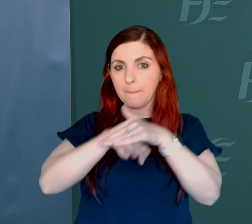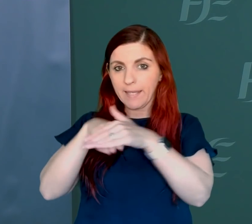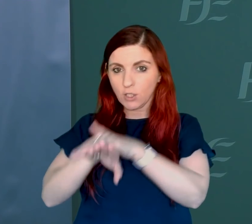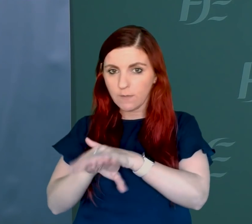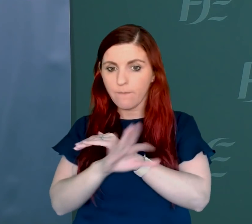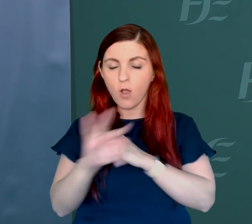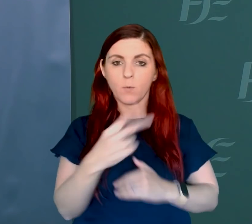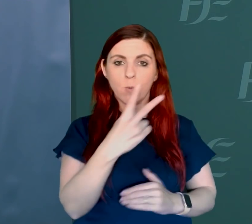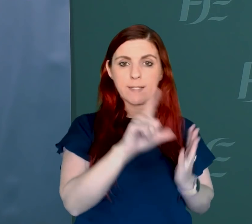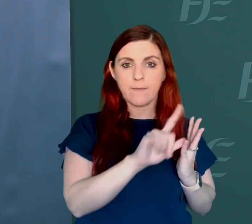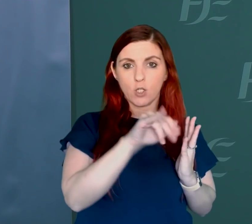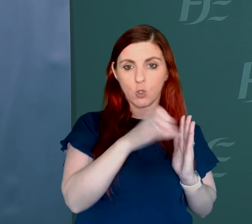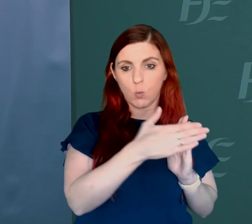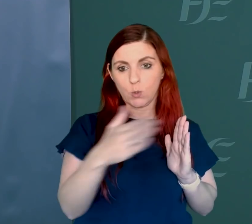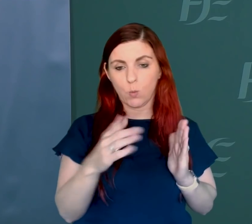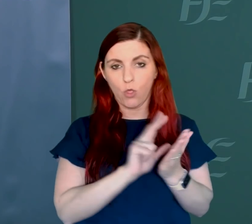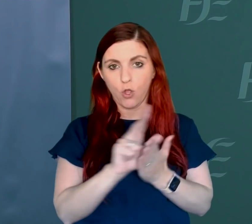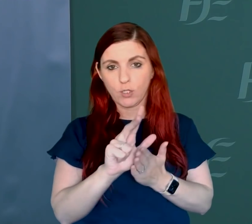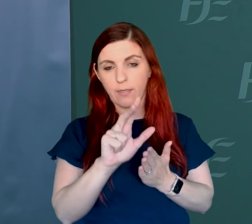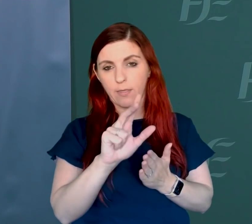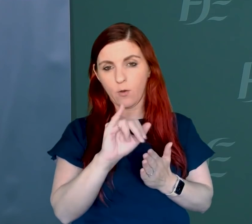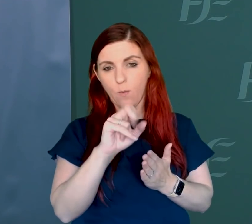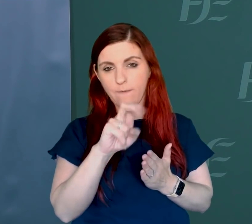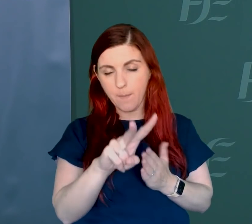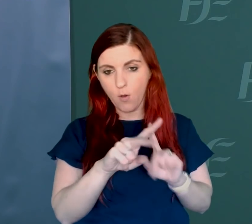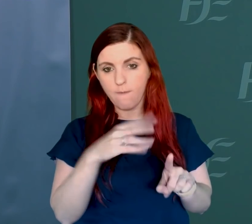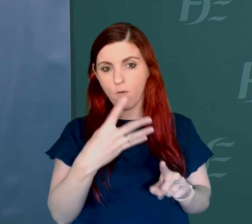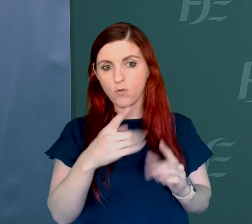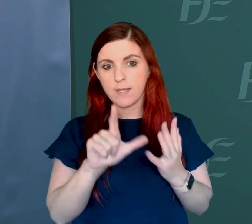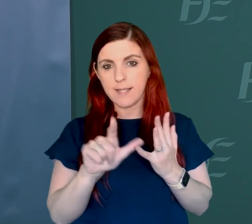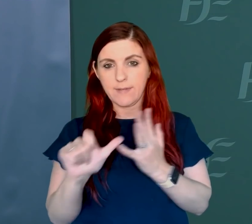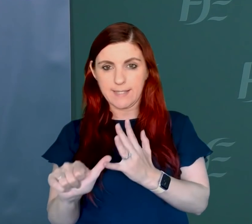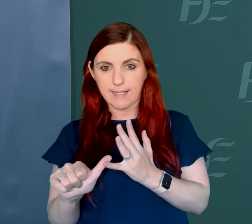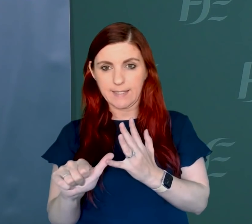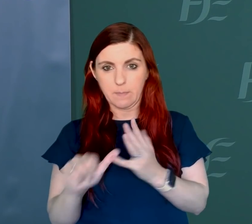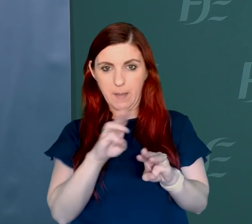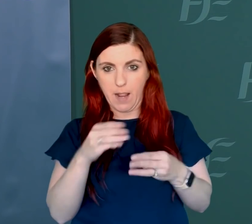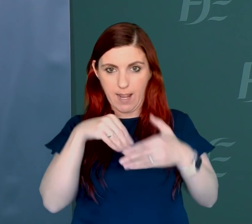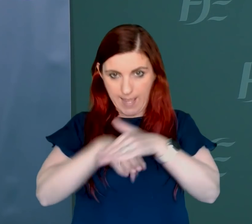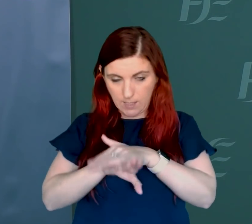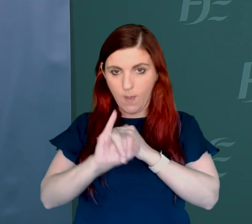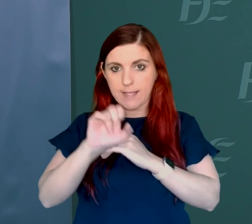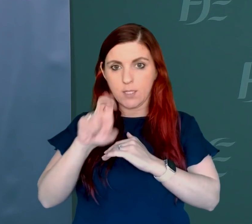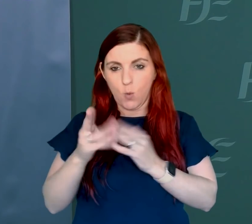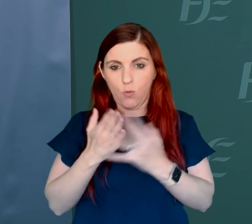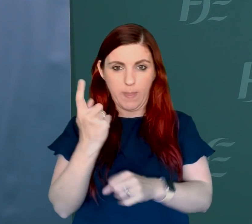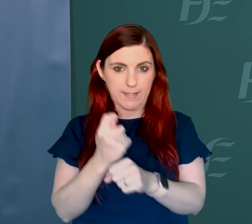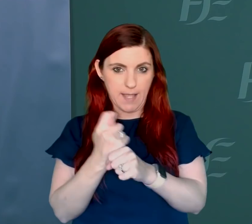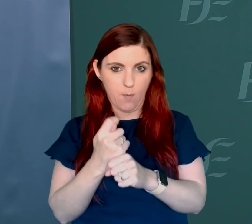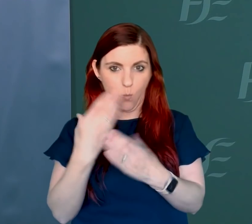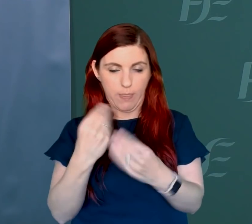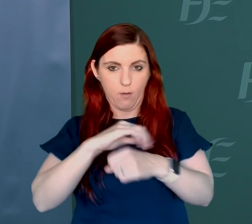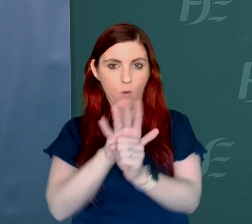27th of June and the 13th of November, 476 ICU admissions in that period of COVID-19